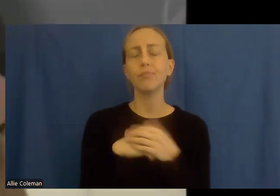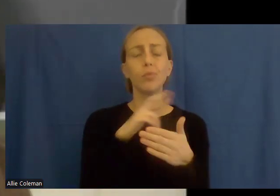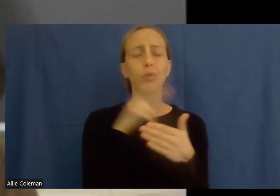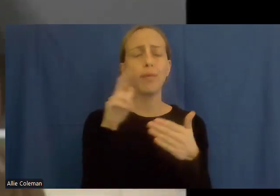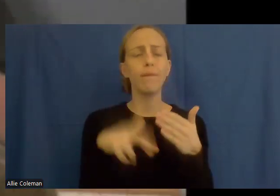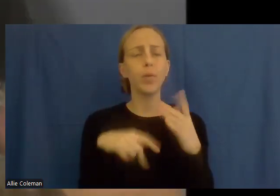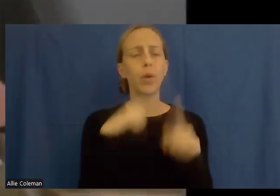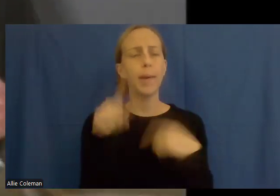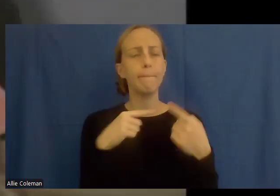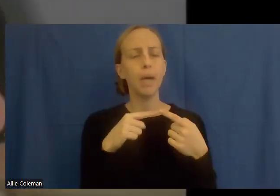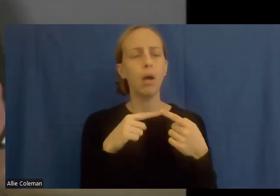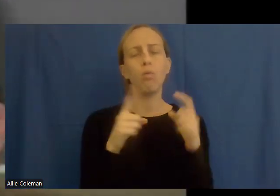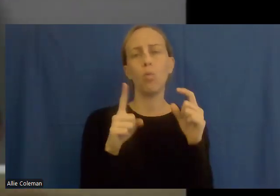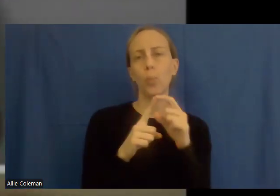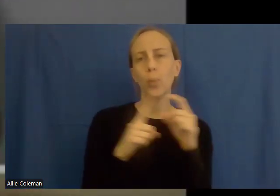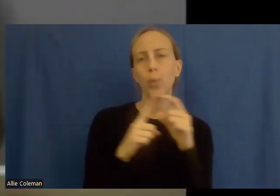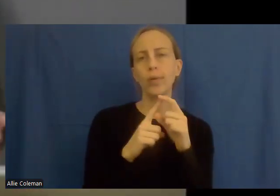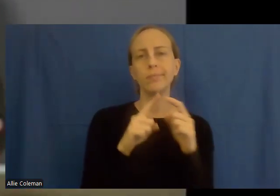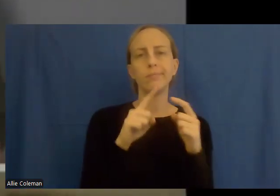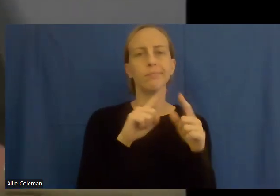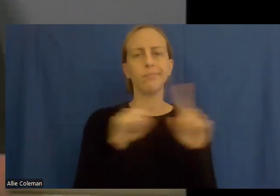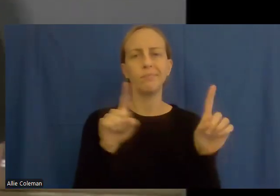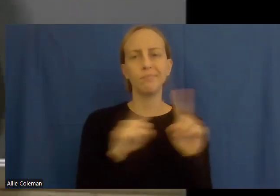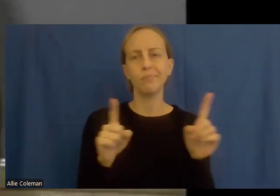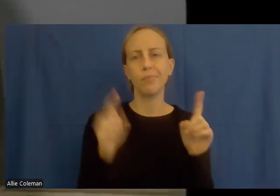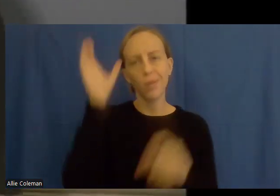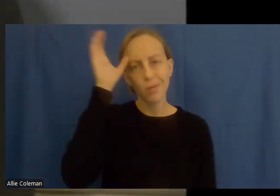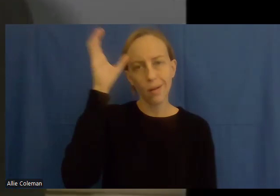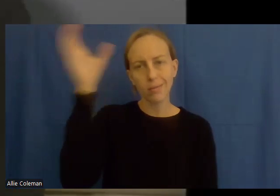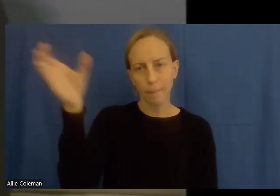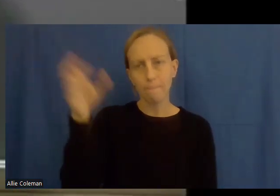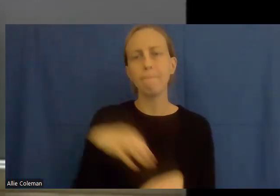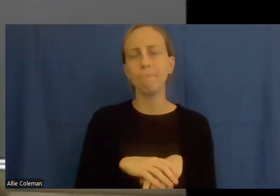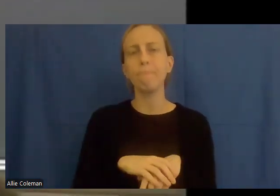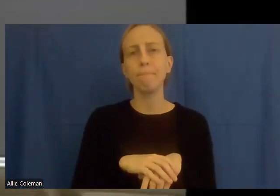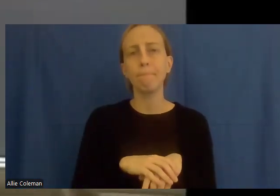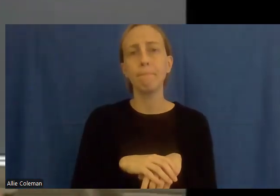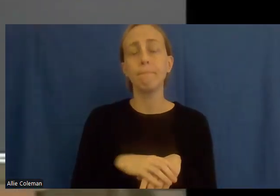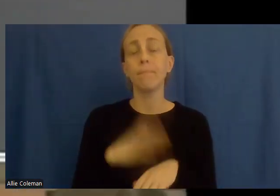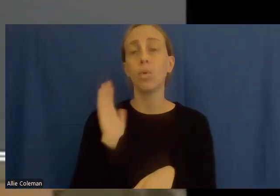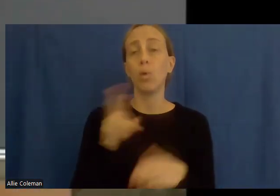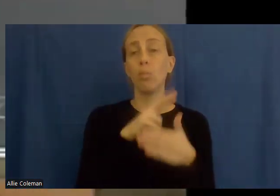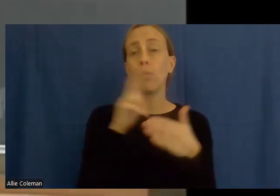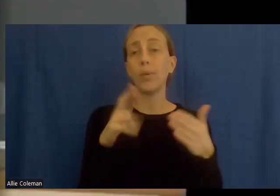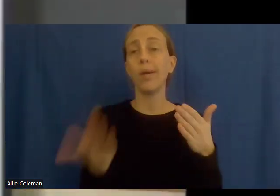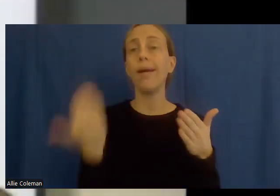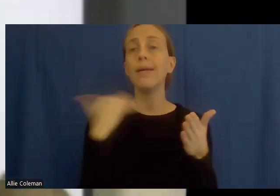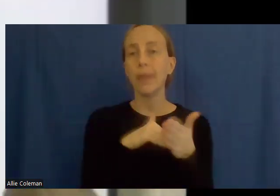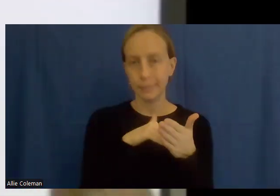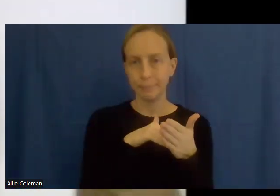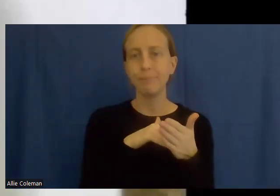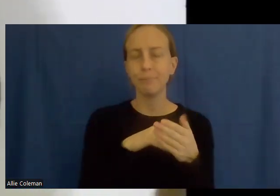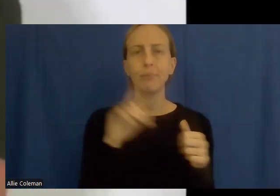over humidity and condensation and evaporation, things like that. What we're going to do today is go through and look at those. The first thing you need to do is in